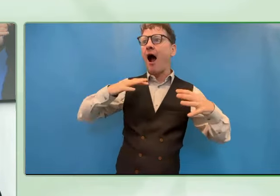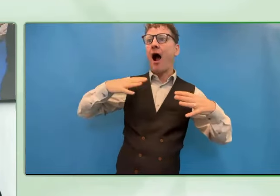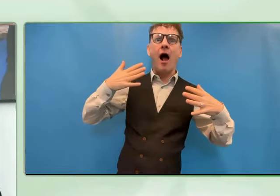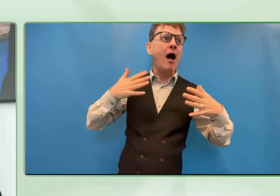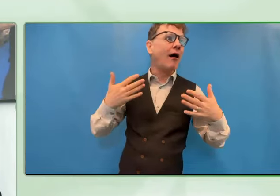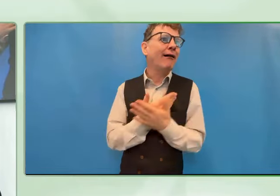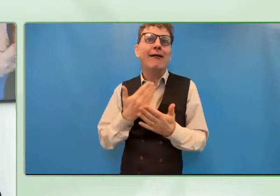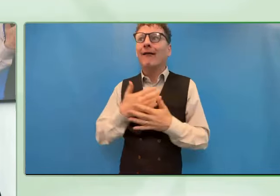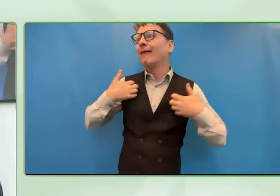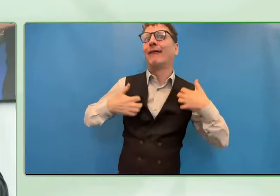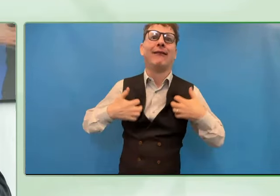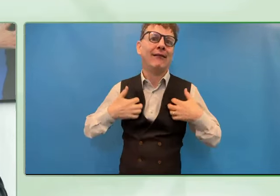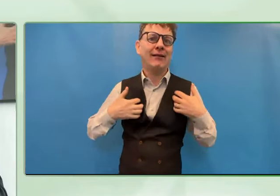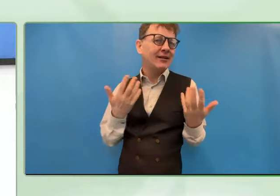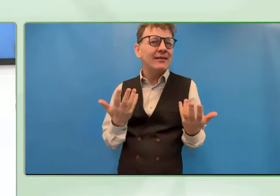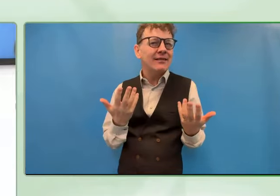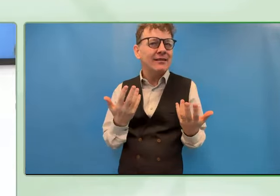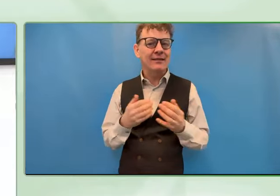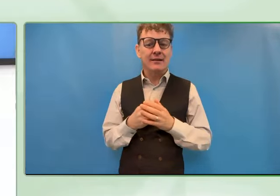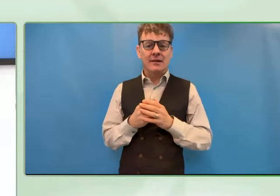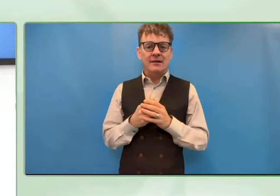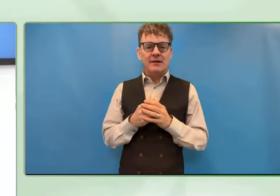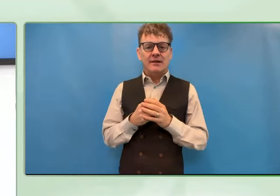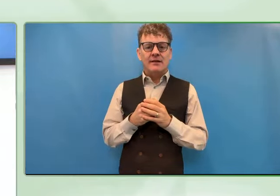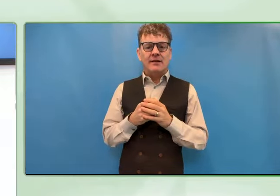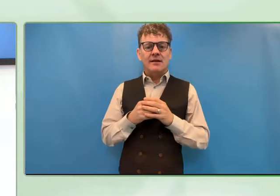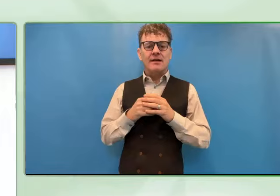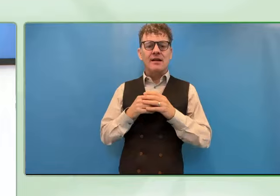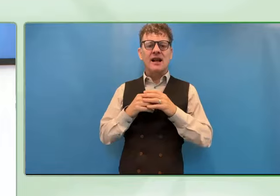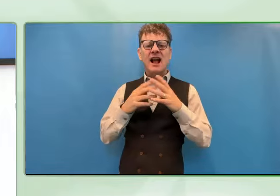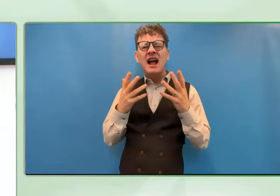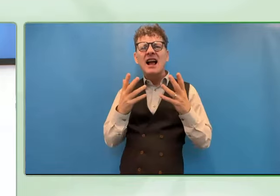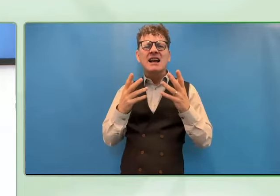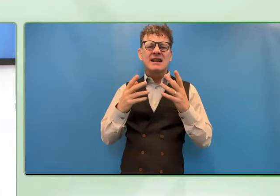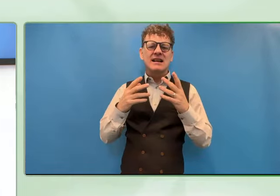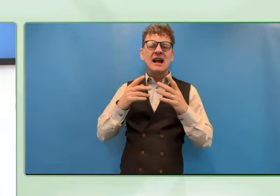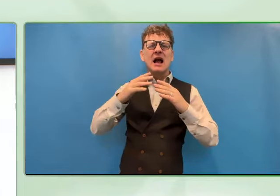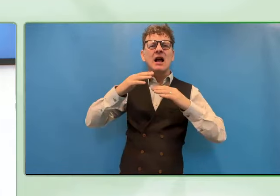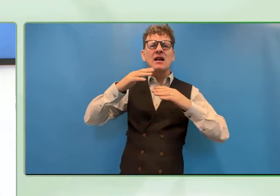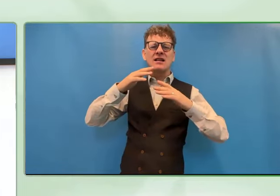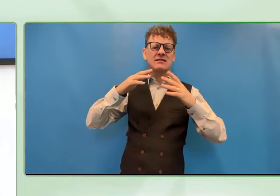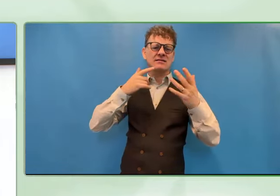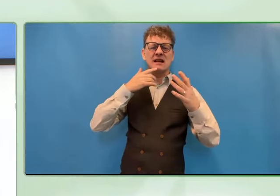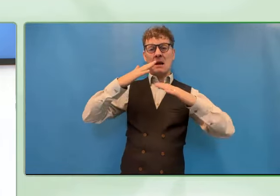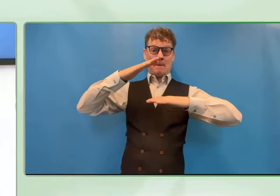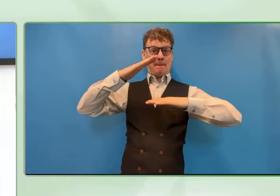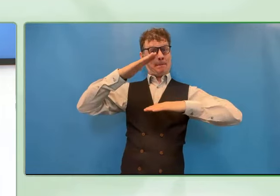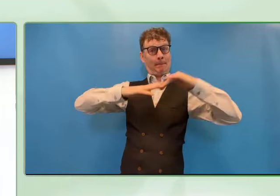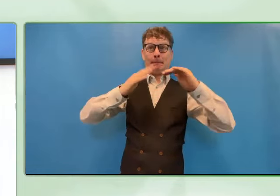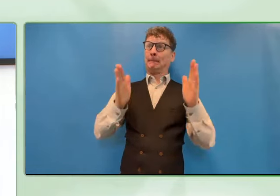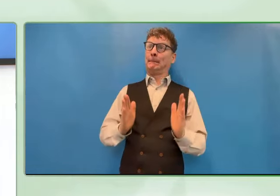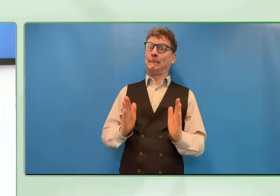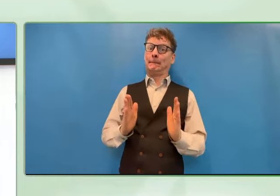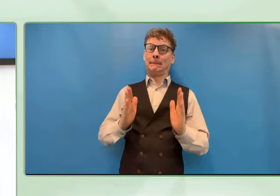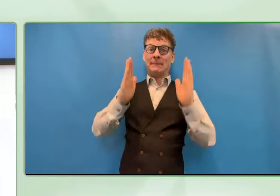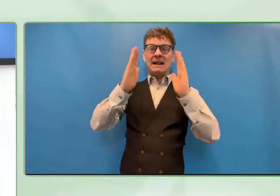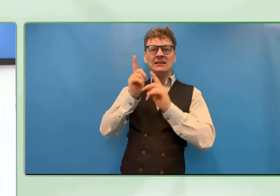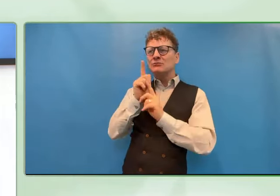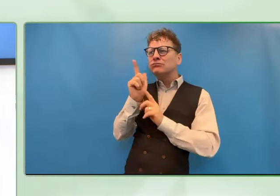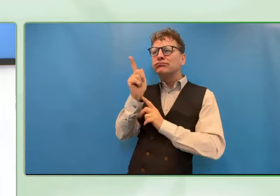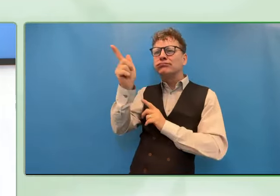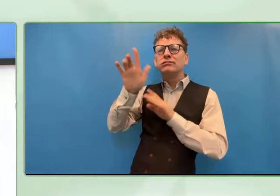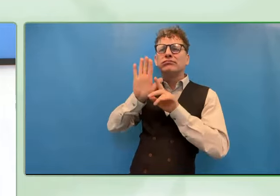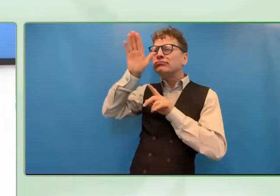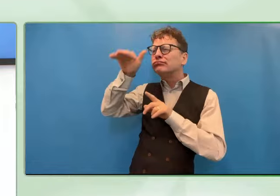rather than doing some building in a rural area, let's do a building where a lot of people visit. So we